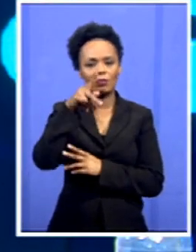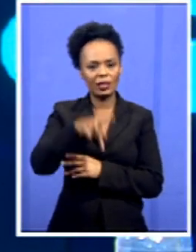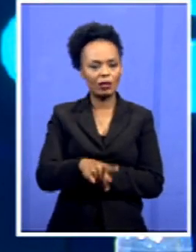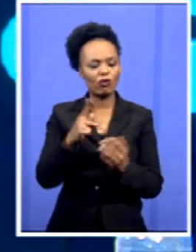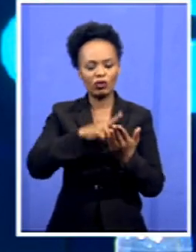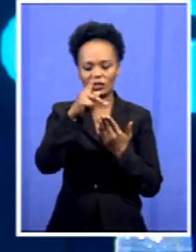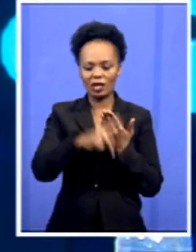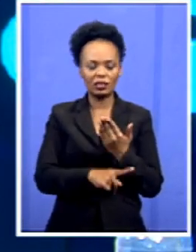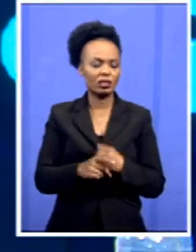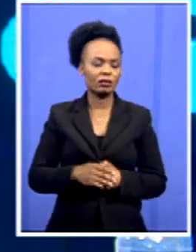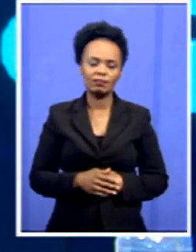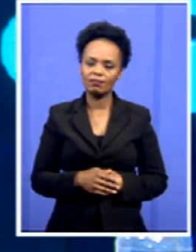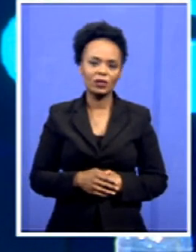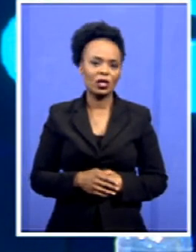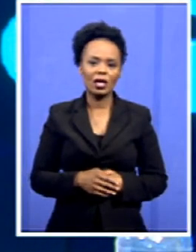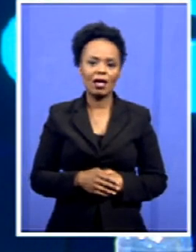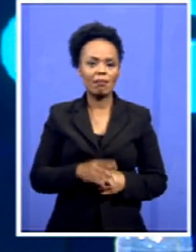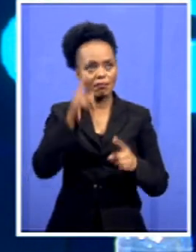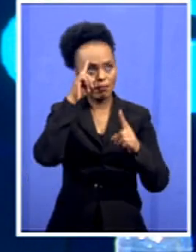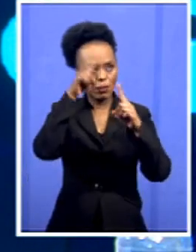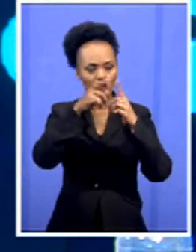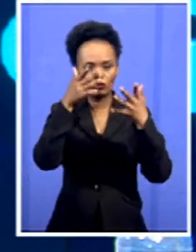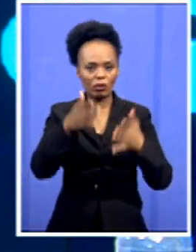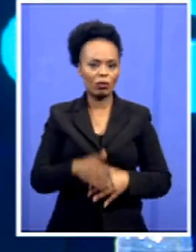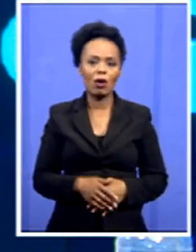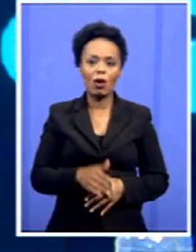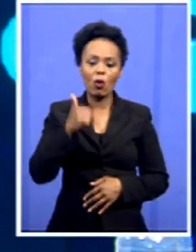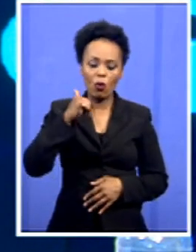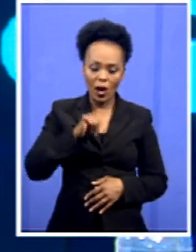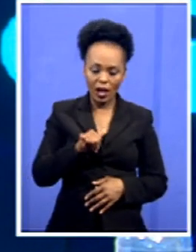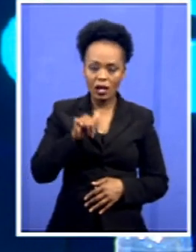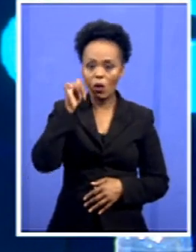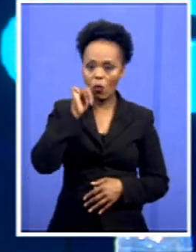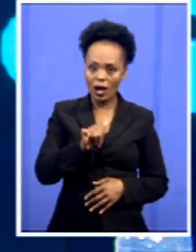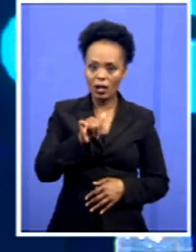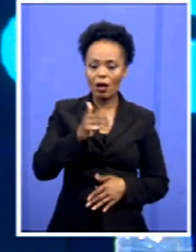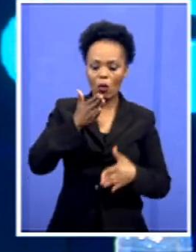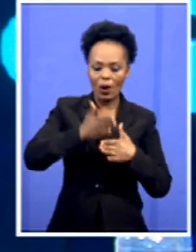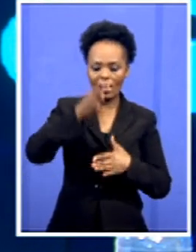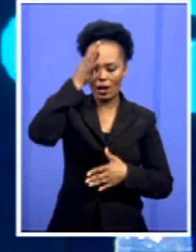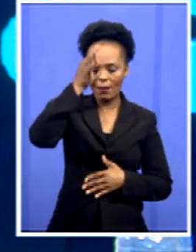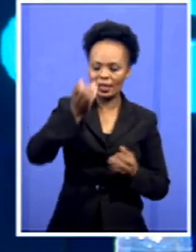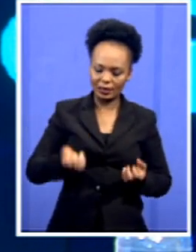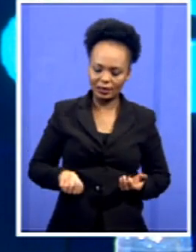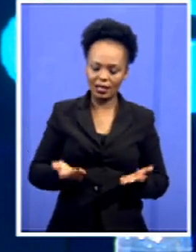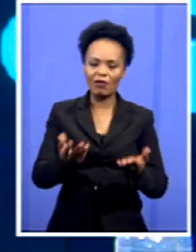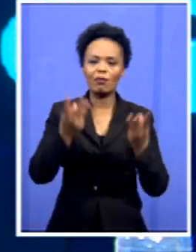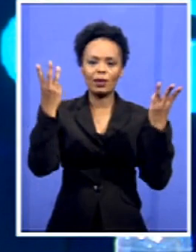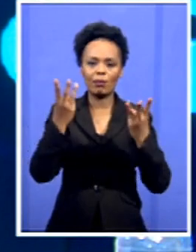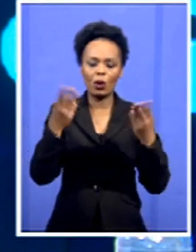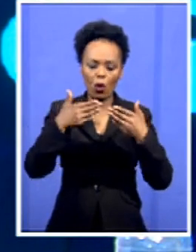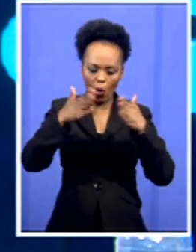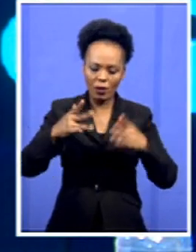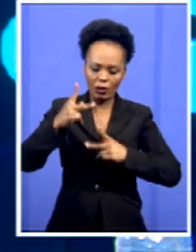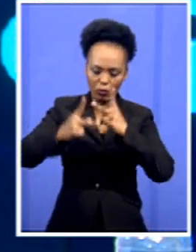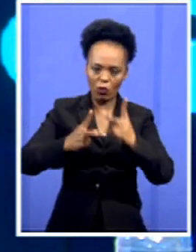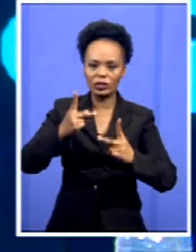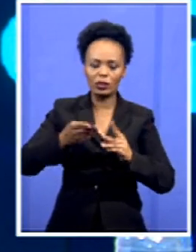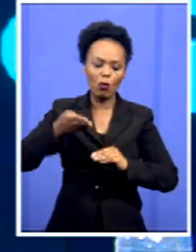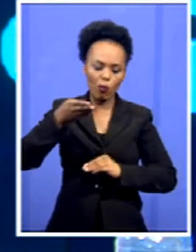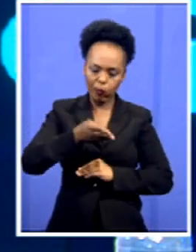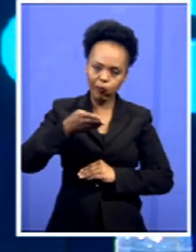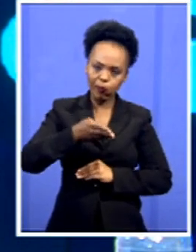when you are in government, you want to service everybody, not only those that are connected. So there must be an open process that is there where